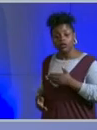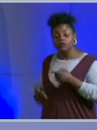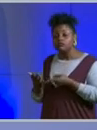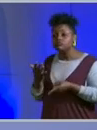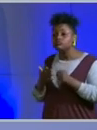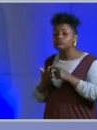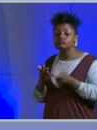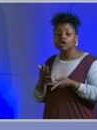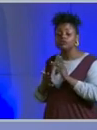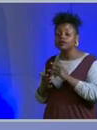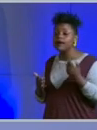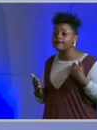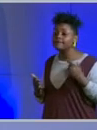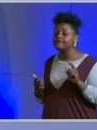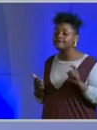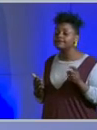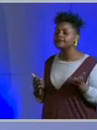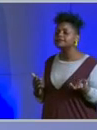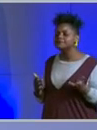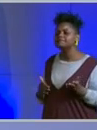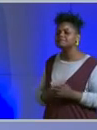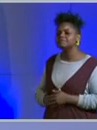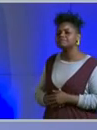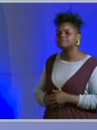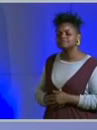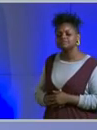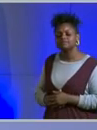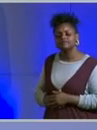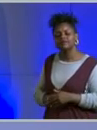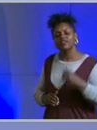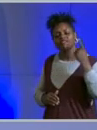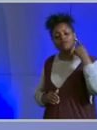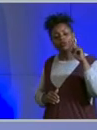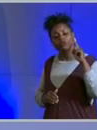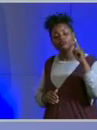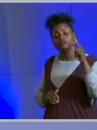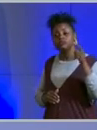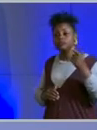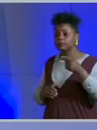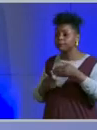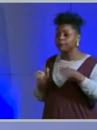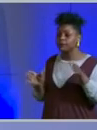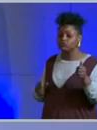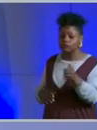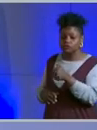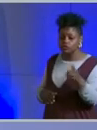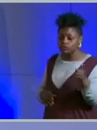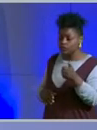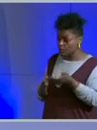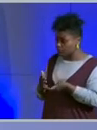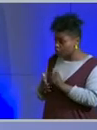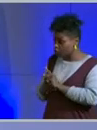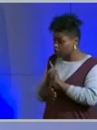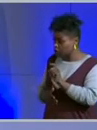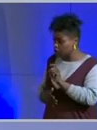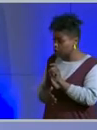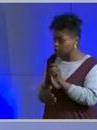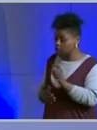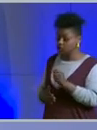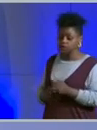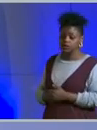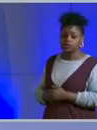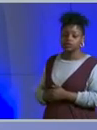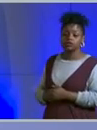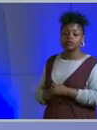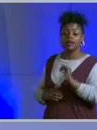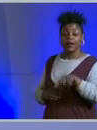of our corridors just for public transit? All right. Does that mean you're